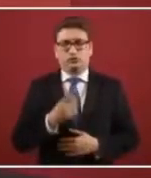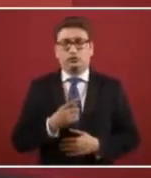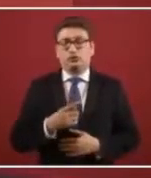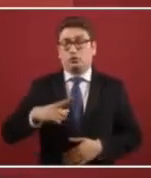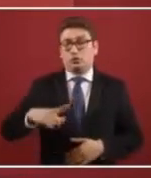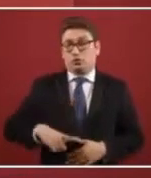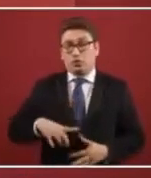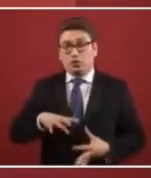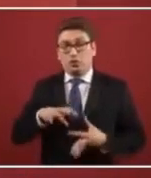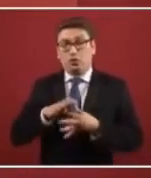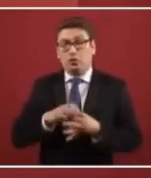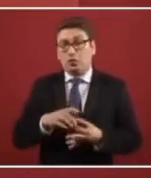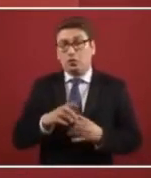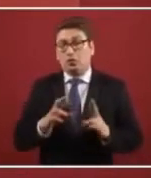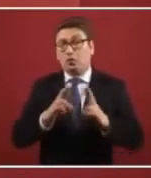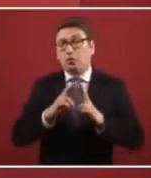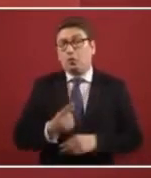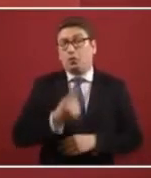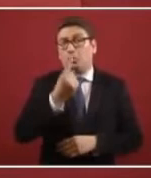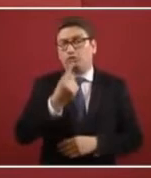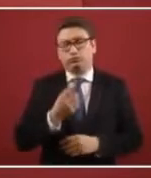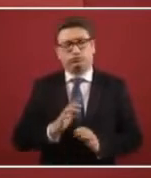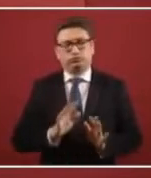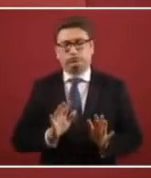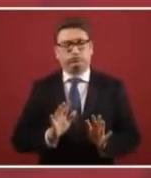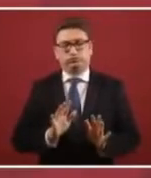that's of the state